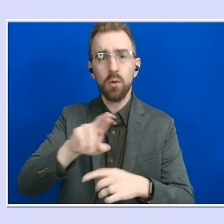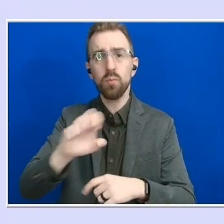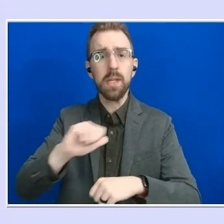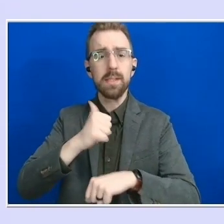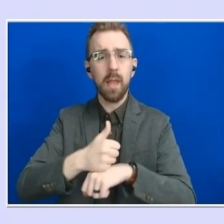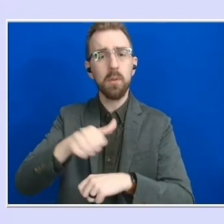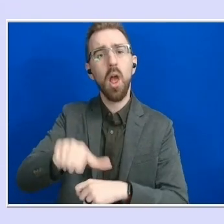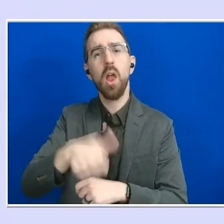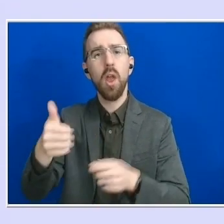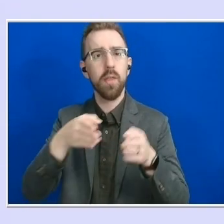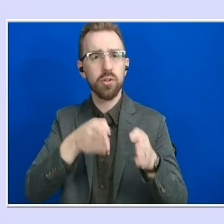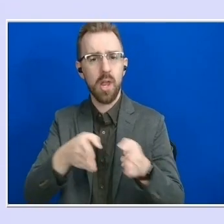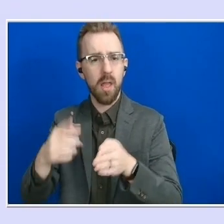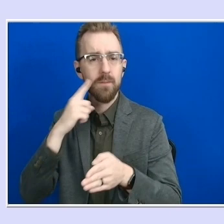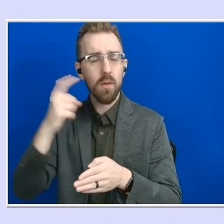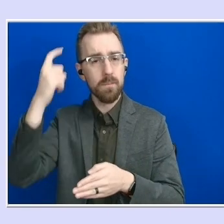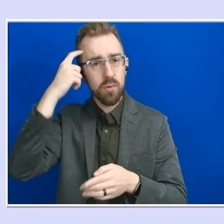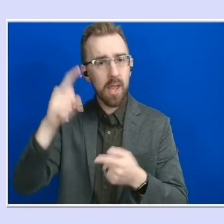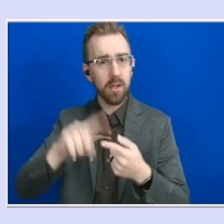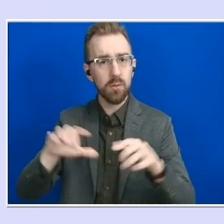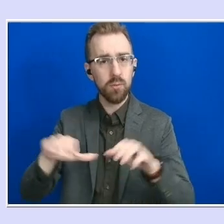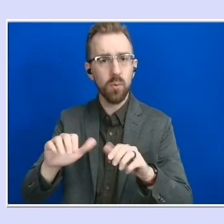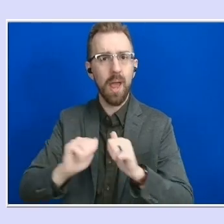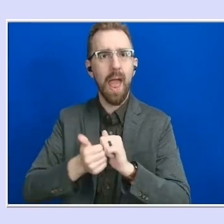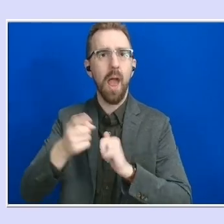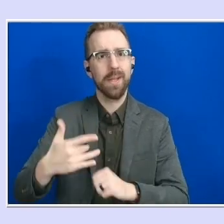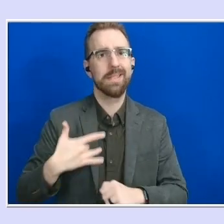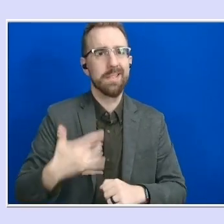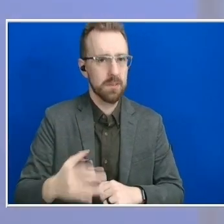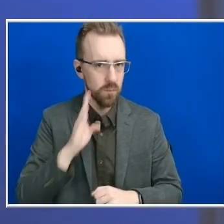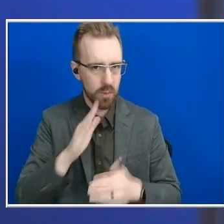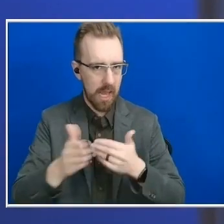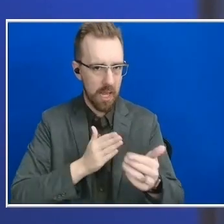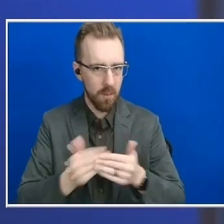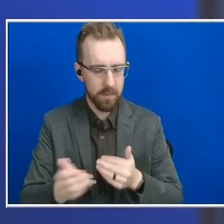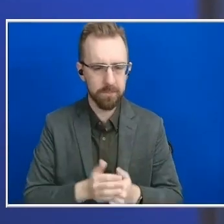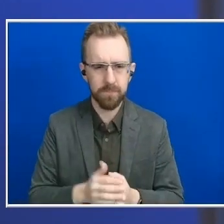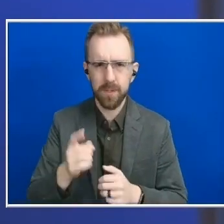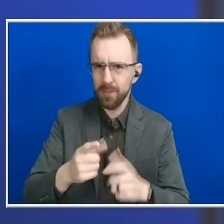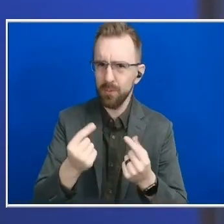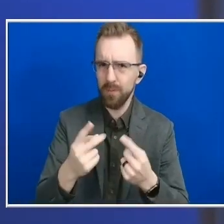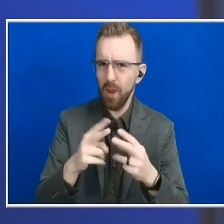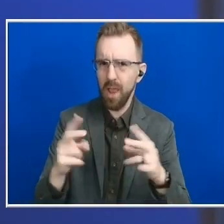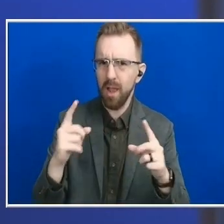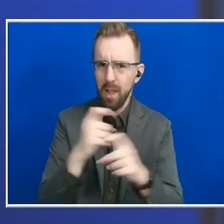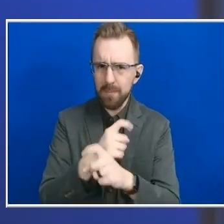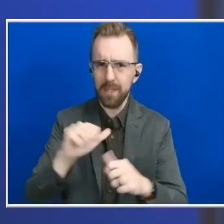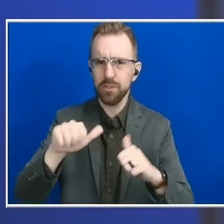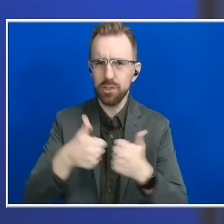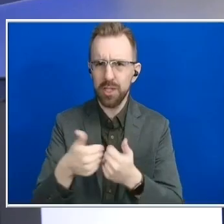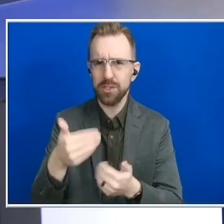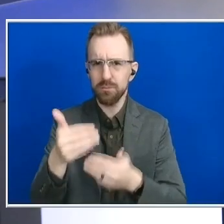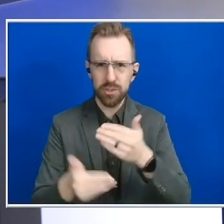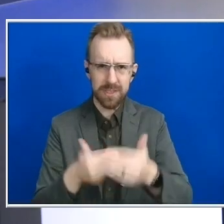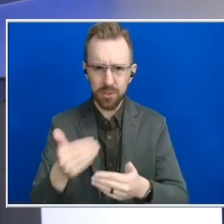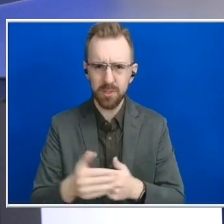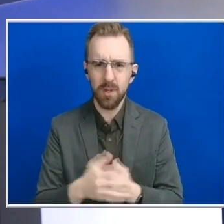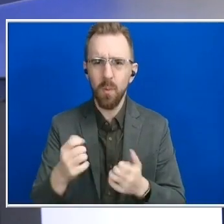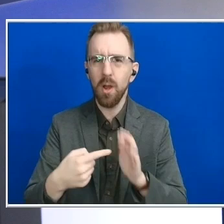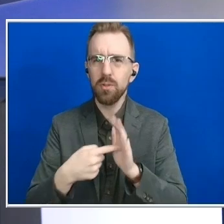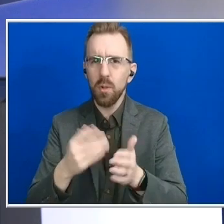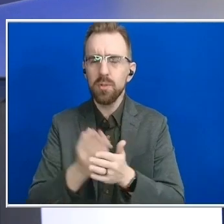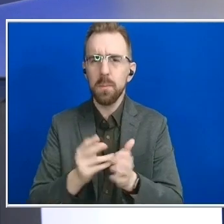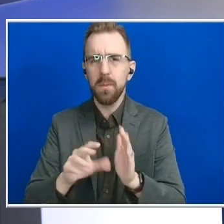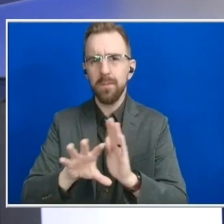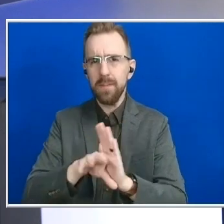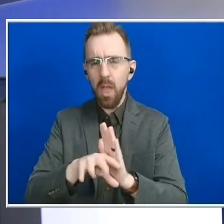brain to do it the way it would like to. Dr. Eversole, you perform very complex and challenging procedures. We want to show some video from the